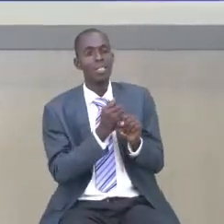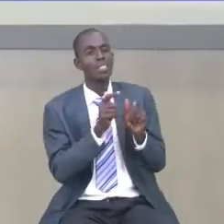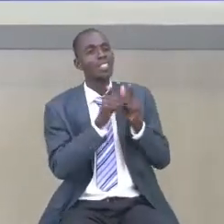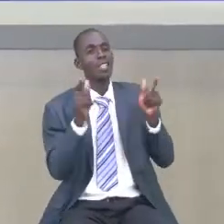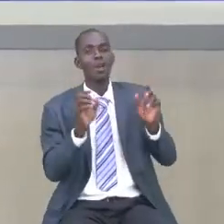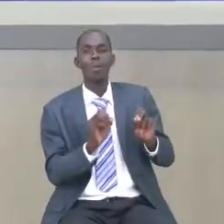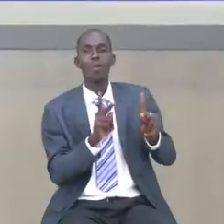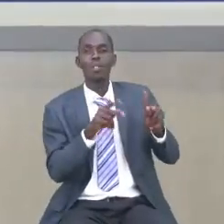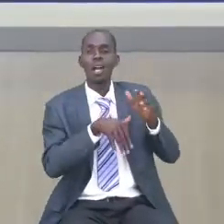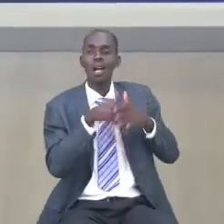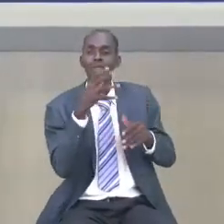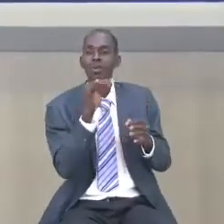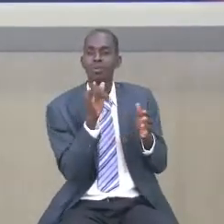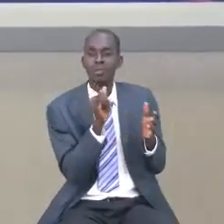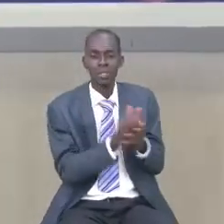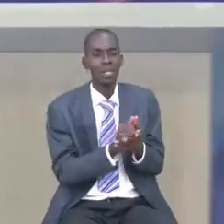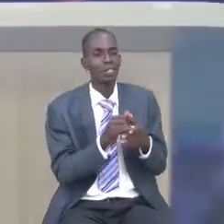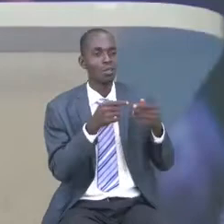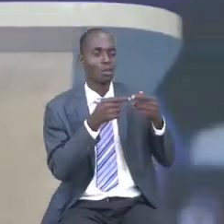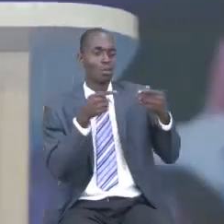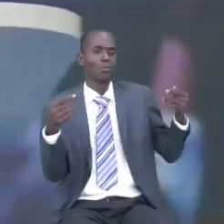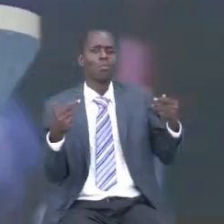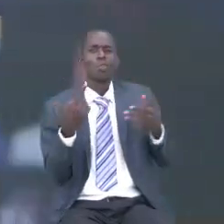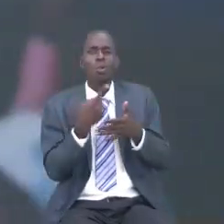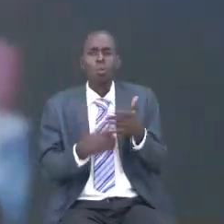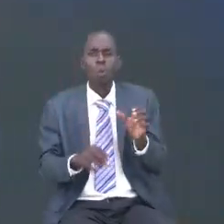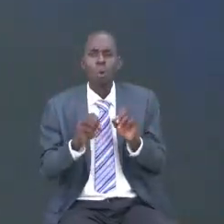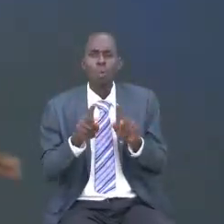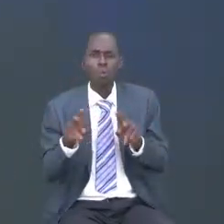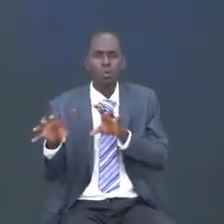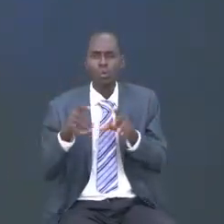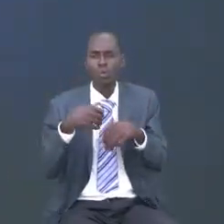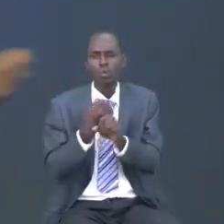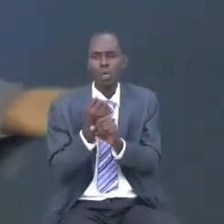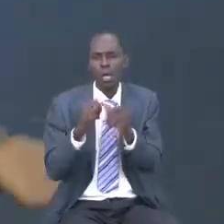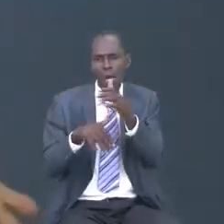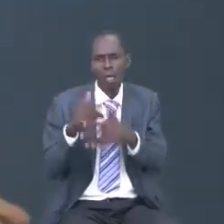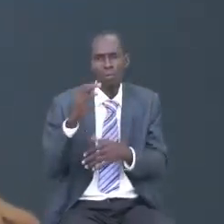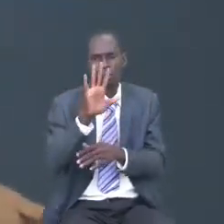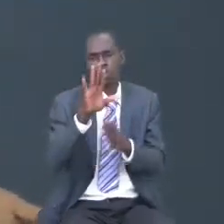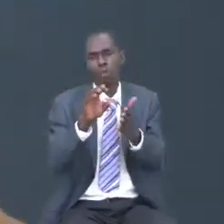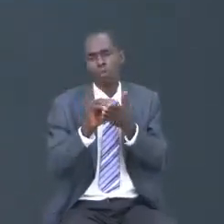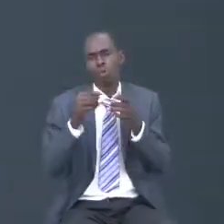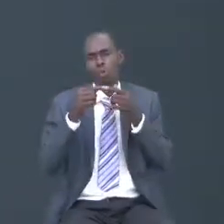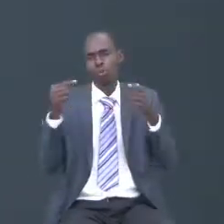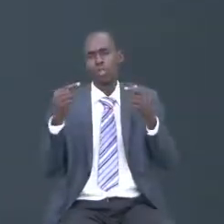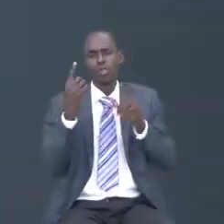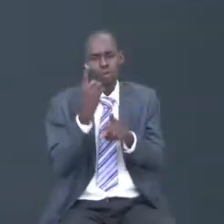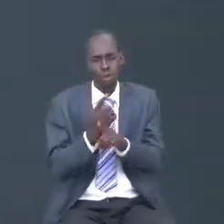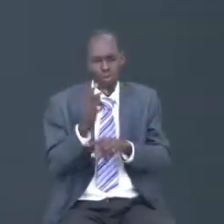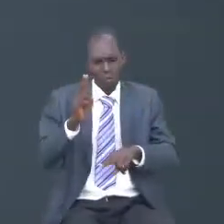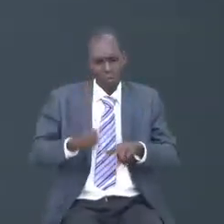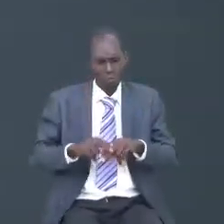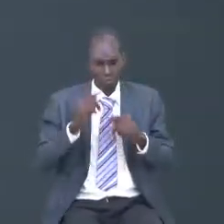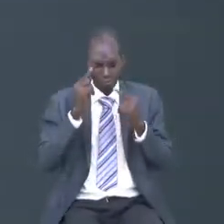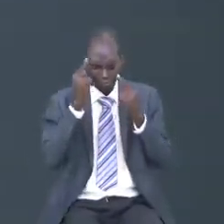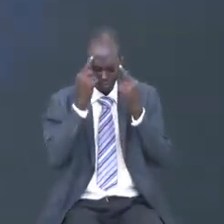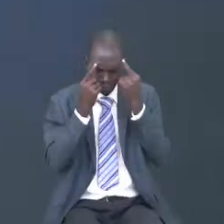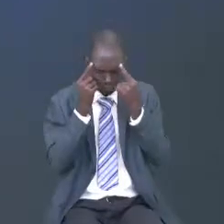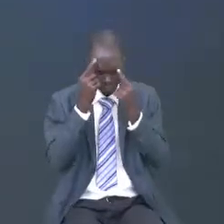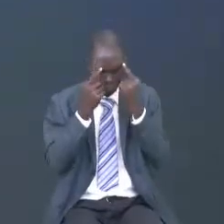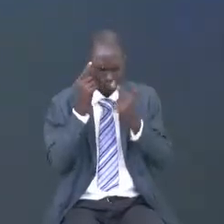it. What can you make of the opposition you have? Think about it. You must sit down and think. You must not just not